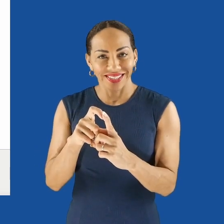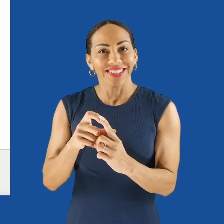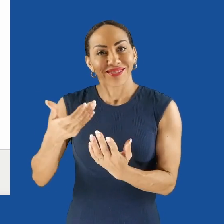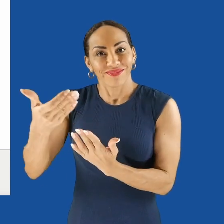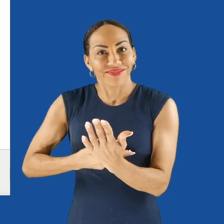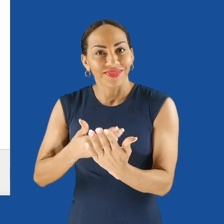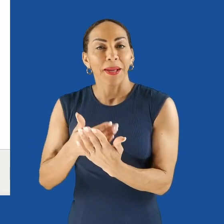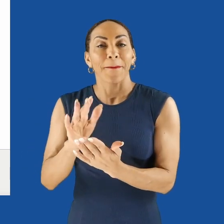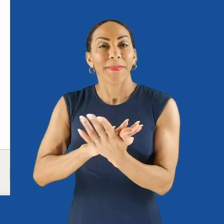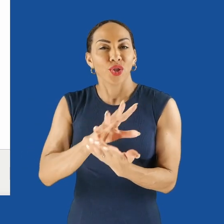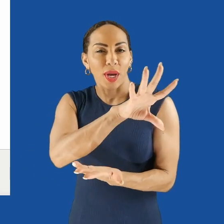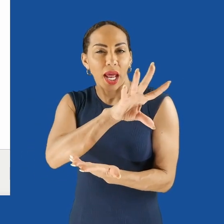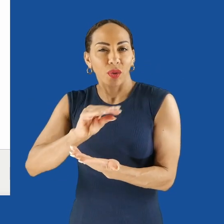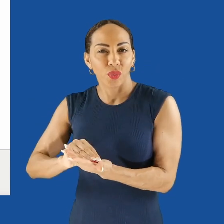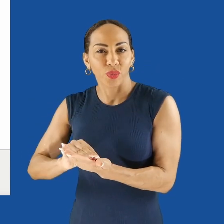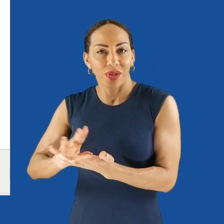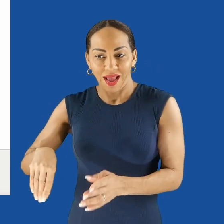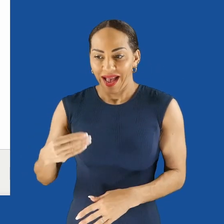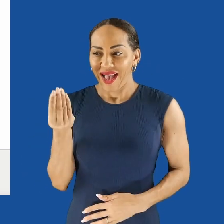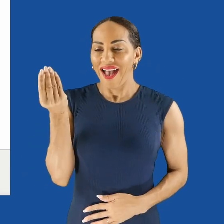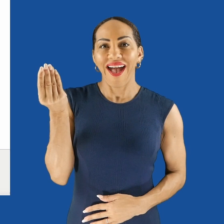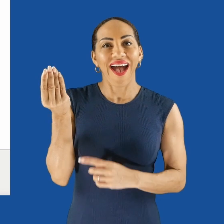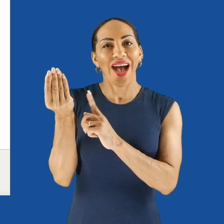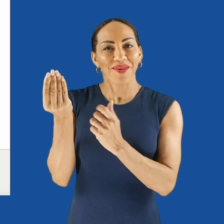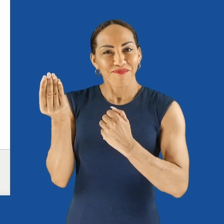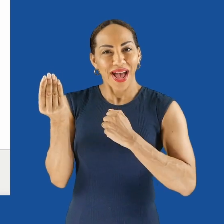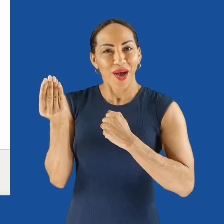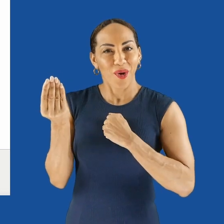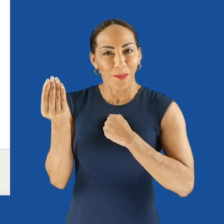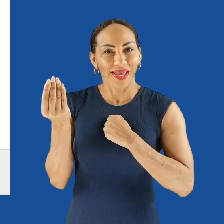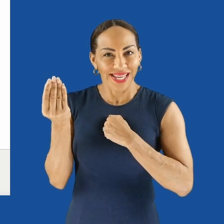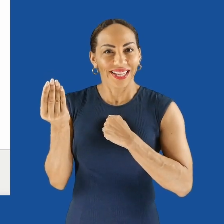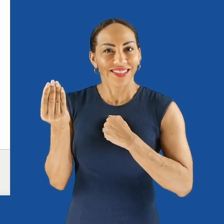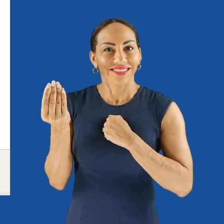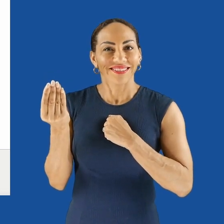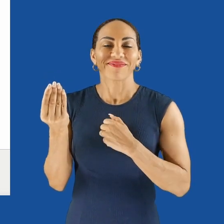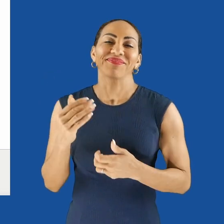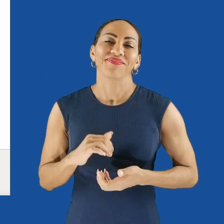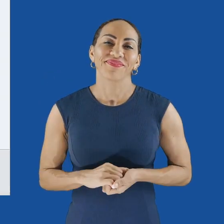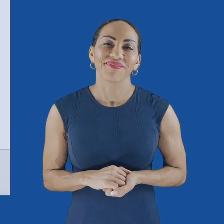answers and have a look at them and save so you have a copy after you've pressed send.